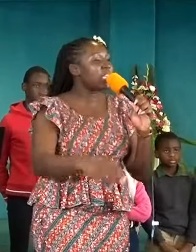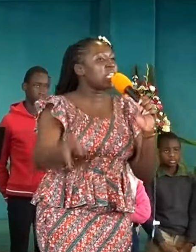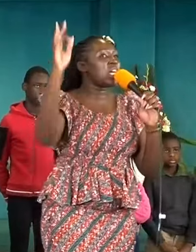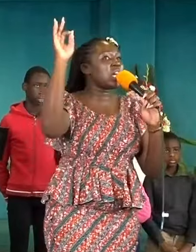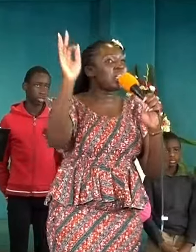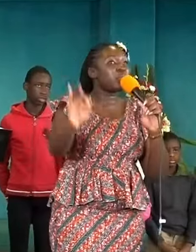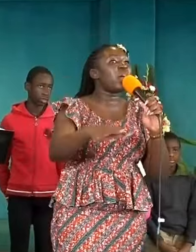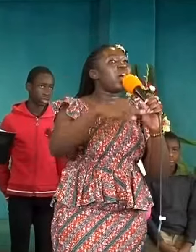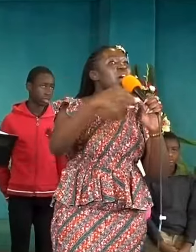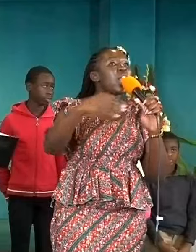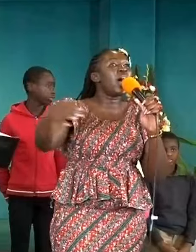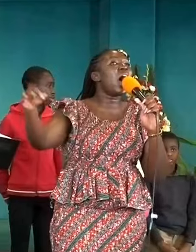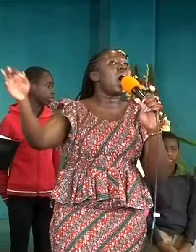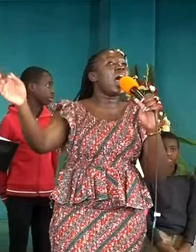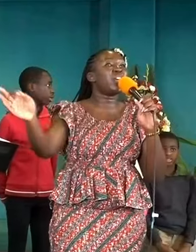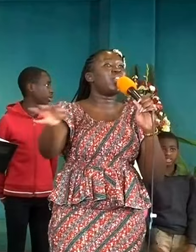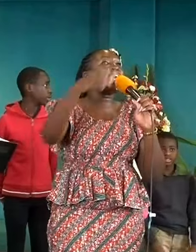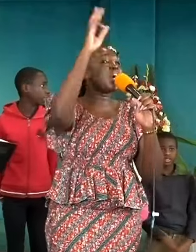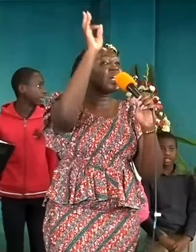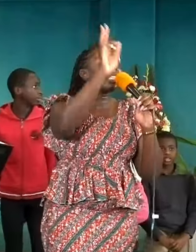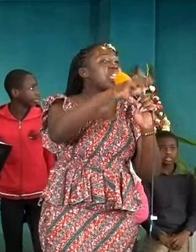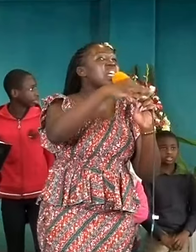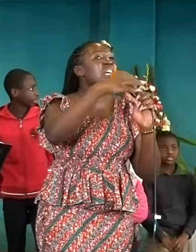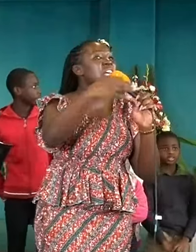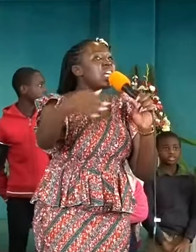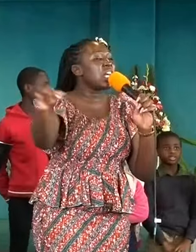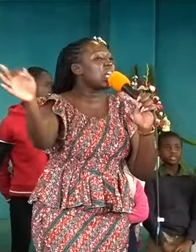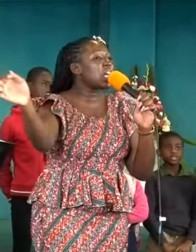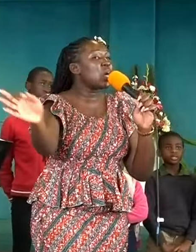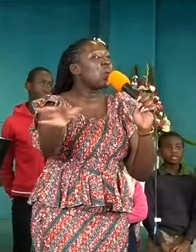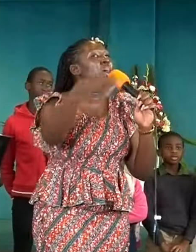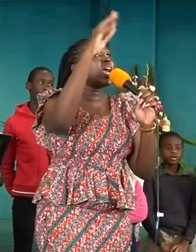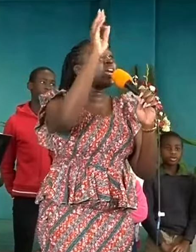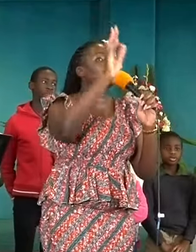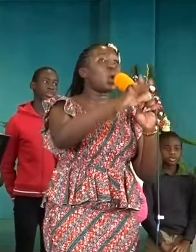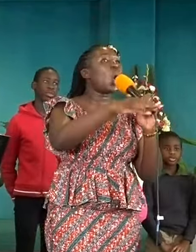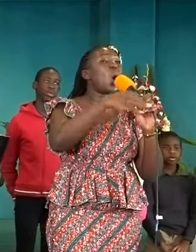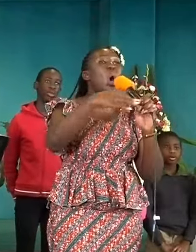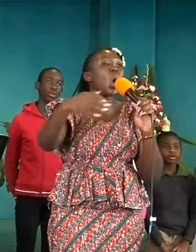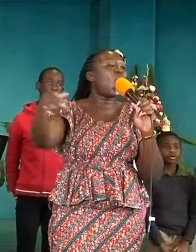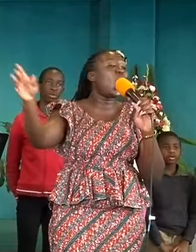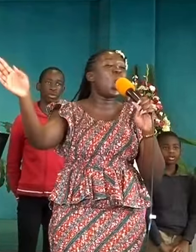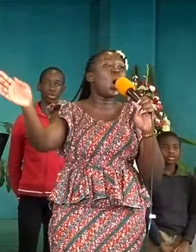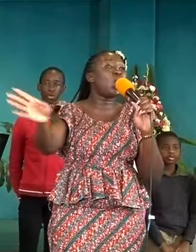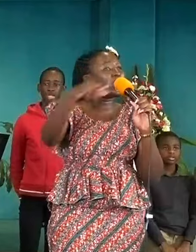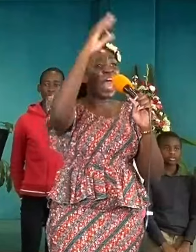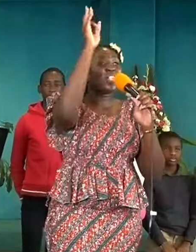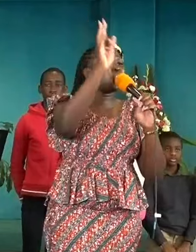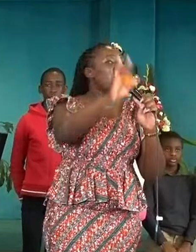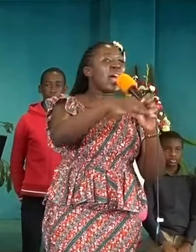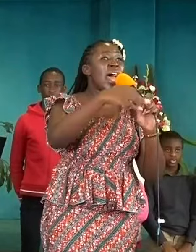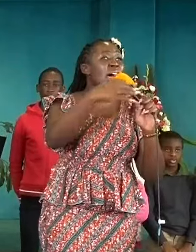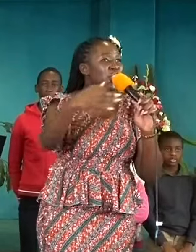Sin and despair like the sea waves